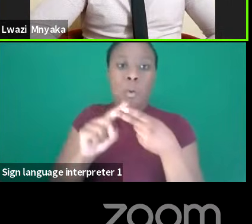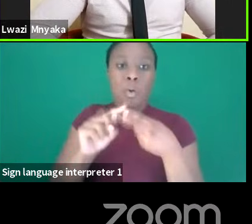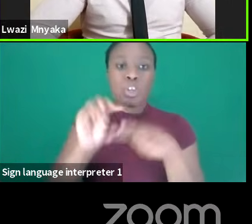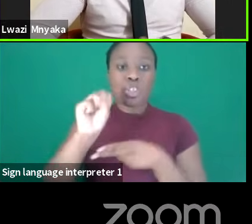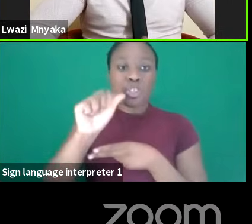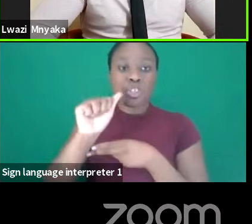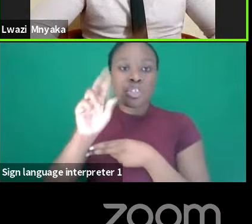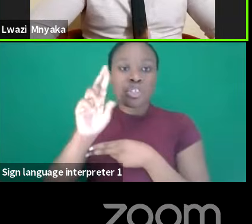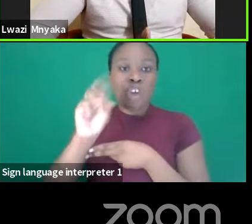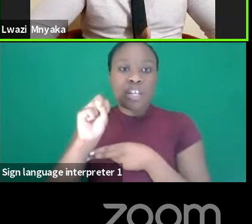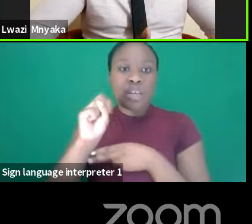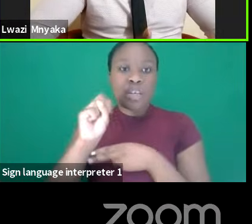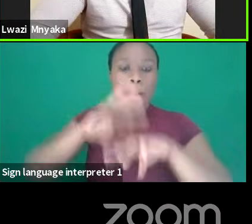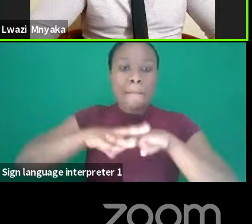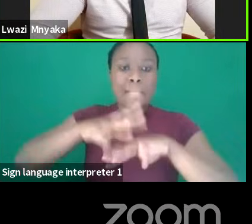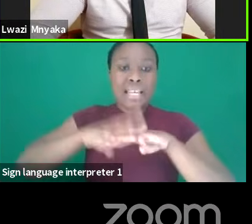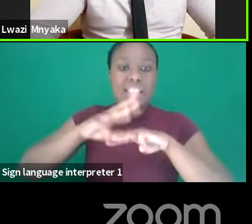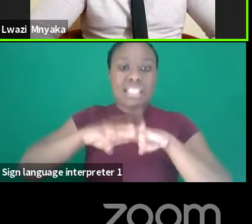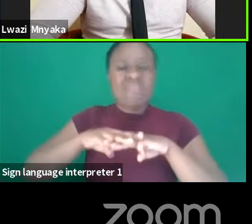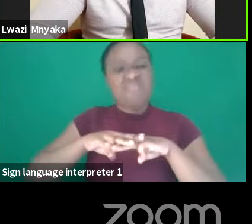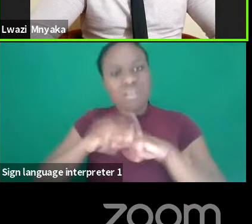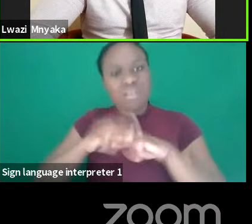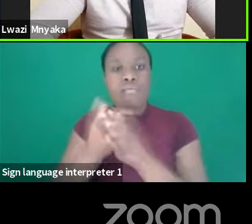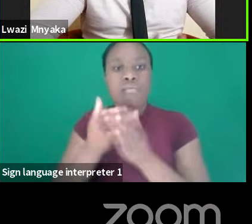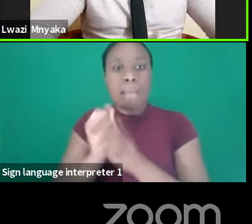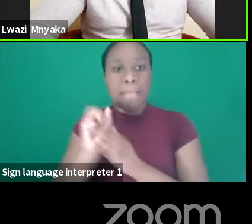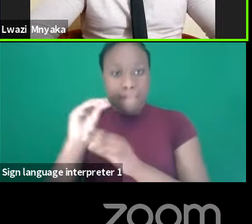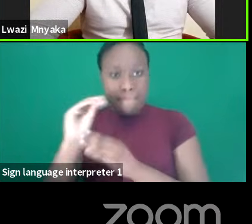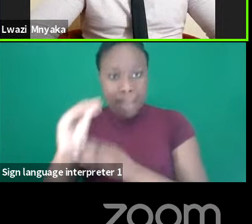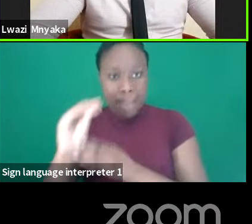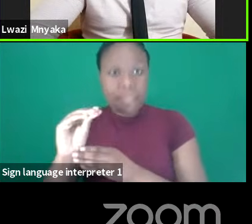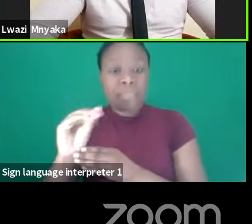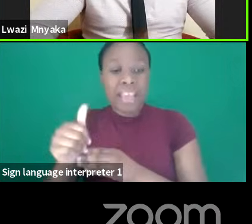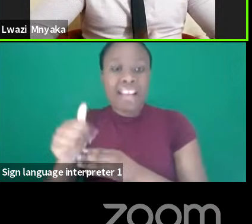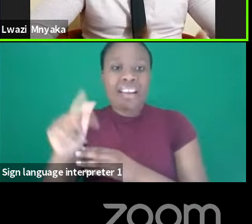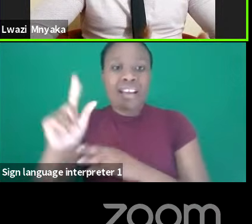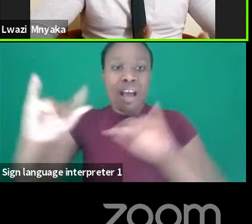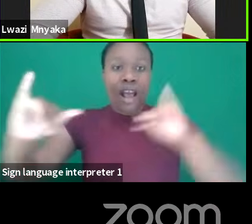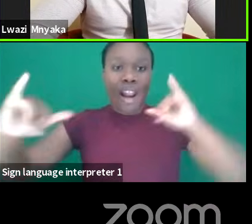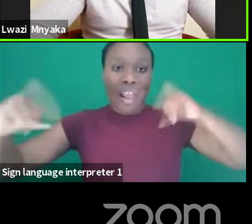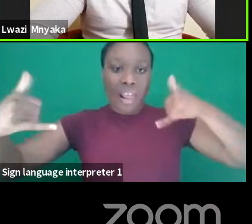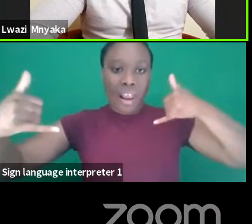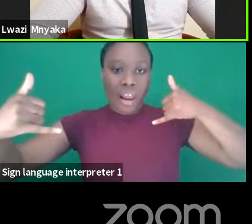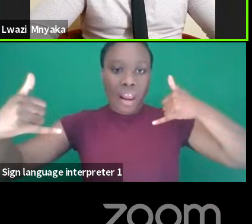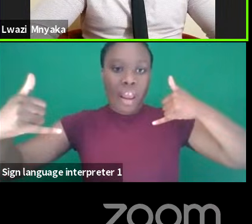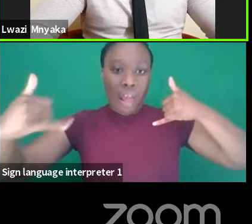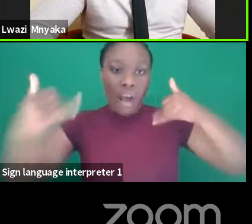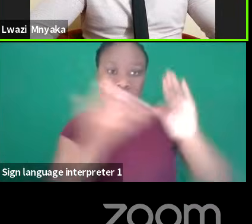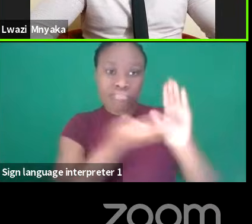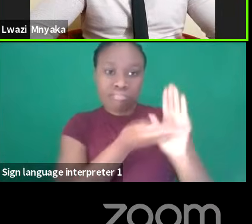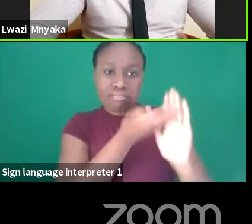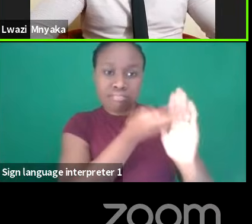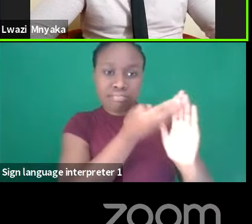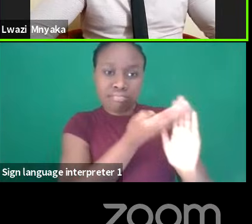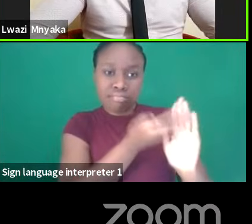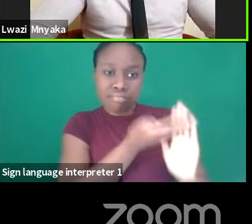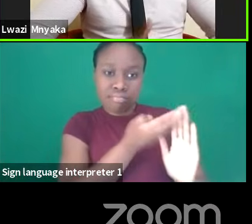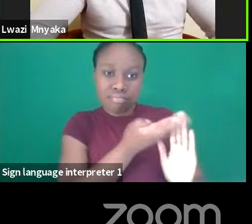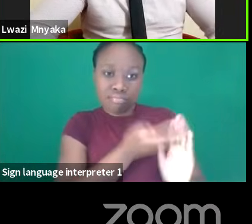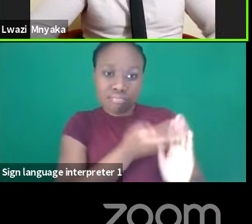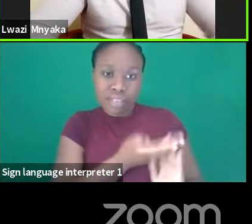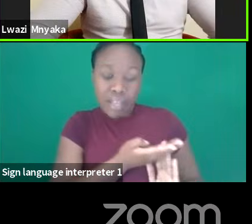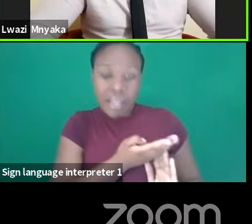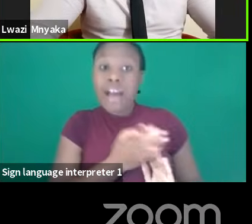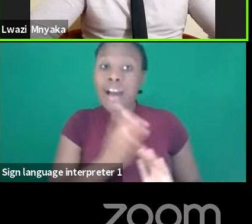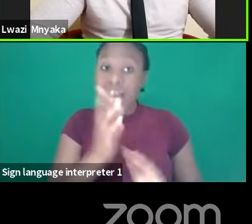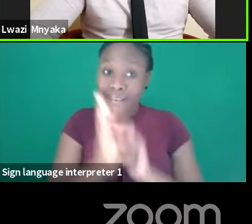book that appointment, the SARS Contact Centre staff will then call you to update those details. Again, my good